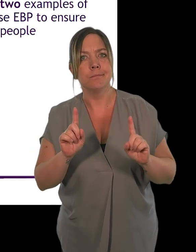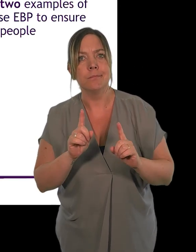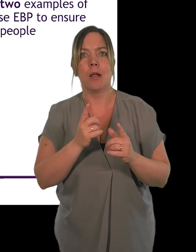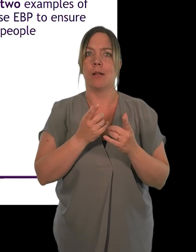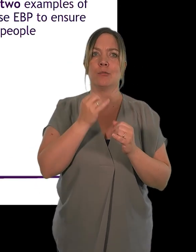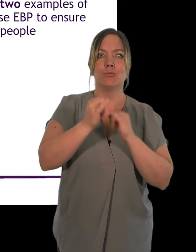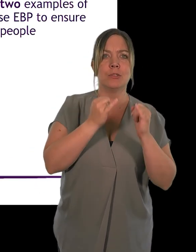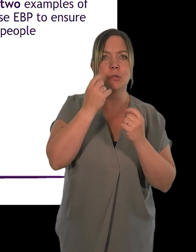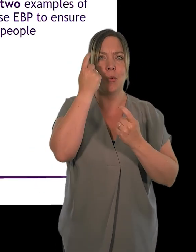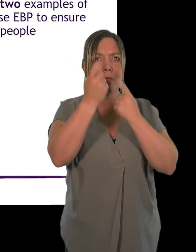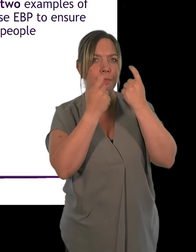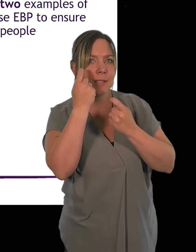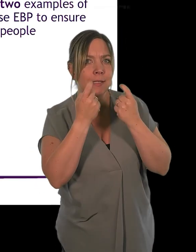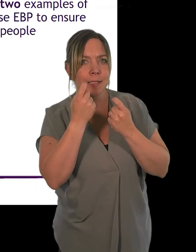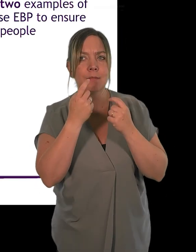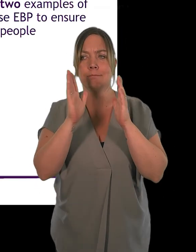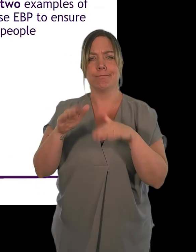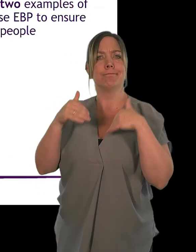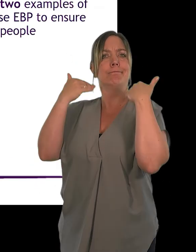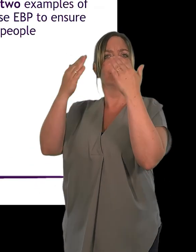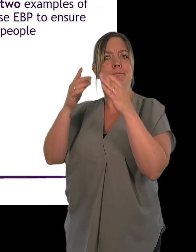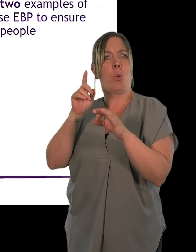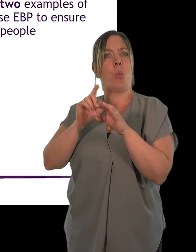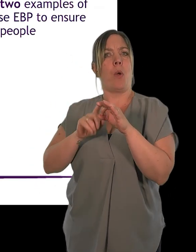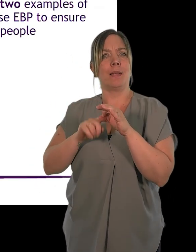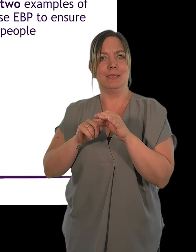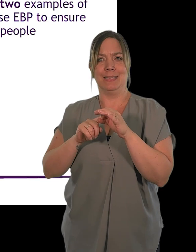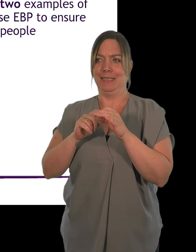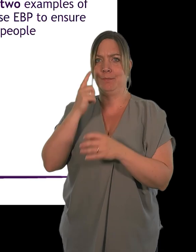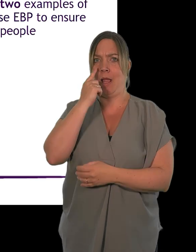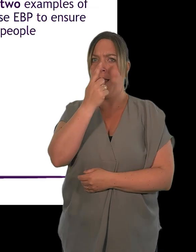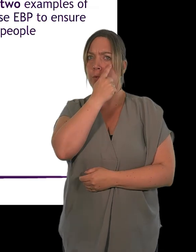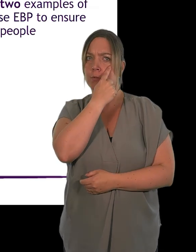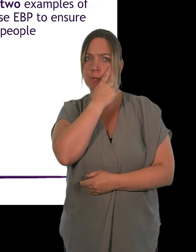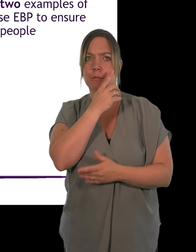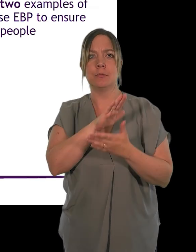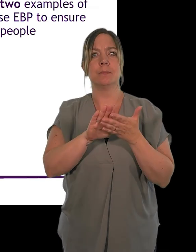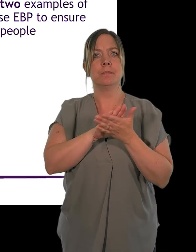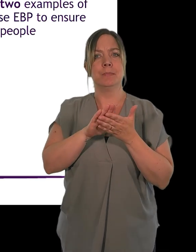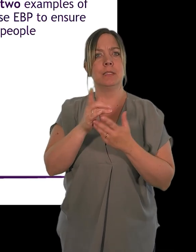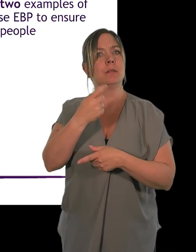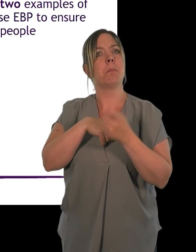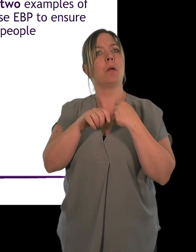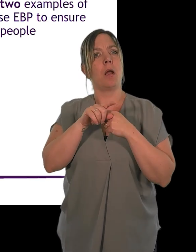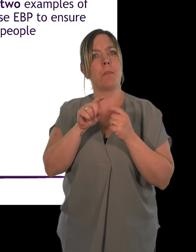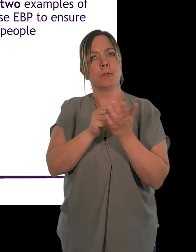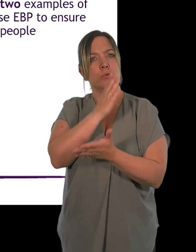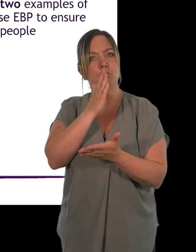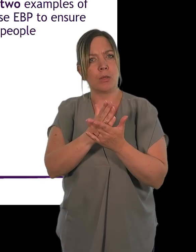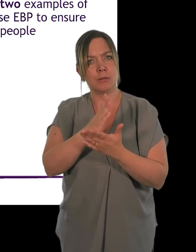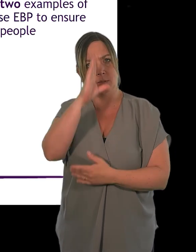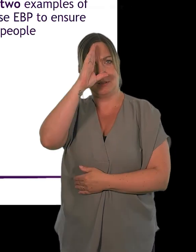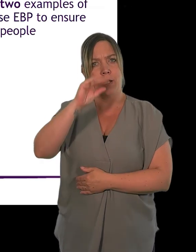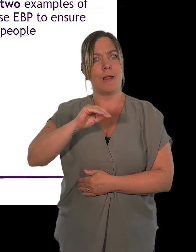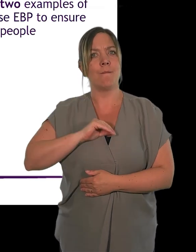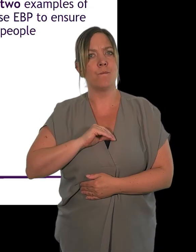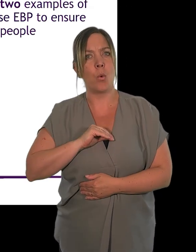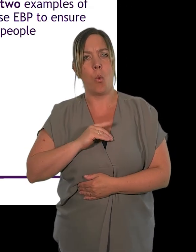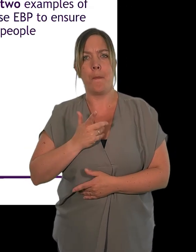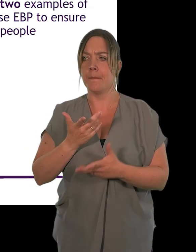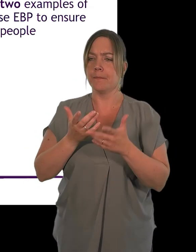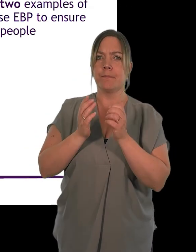critical thinking and high quality evidence practices, so that trusted and informed and